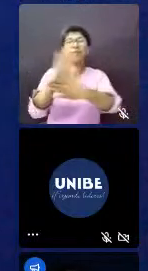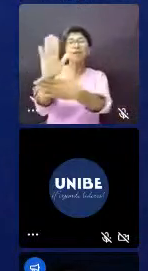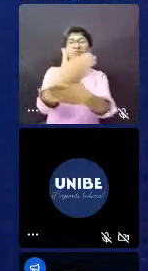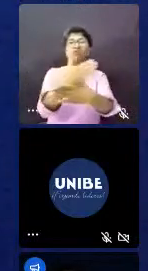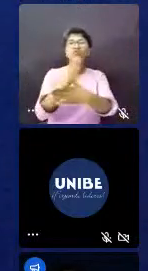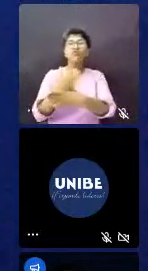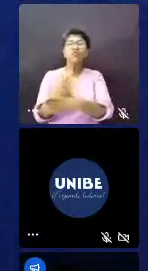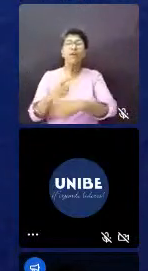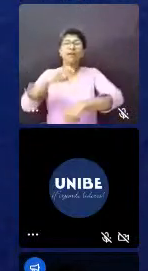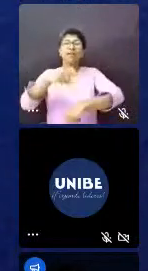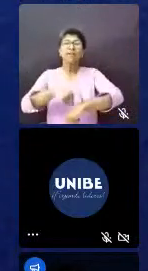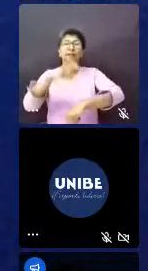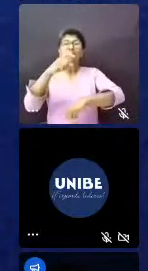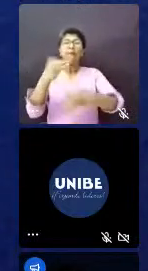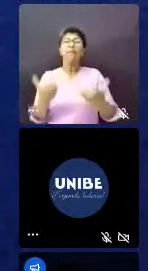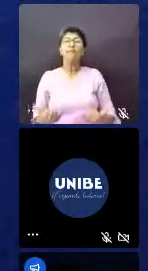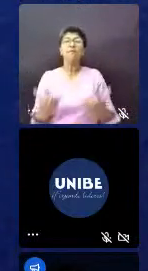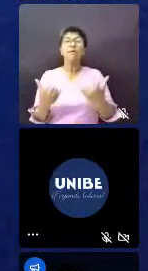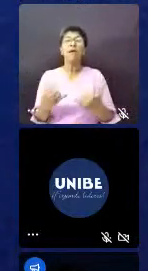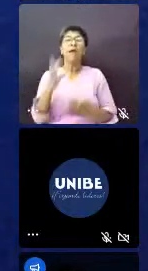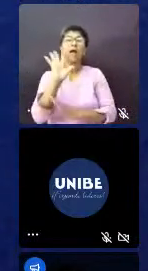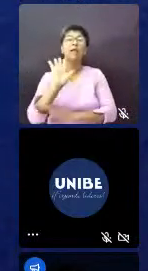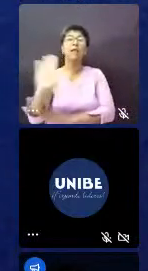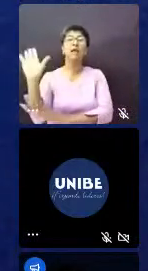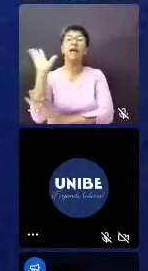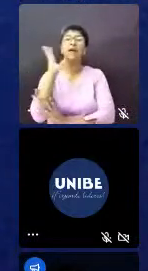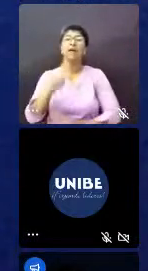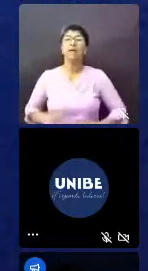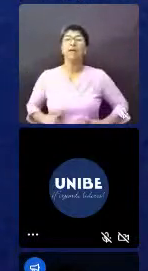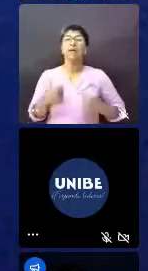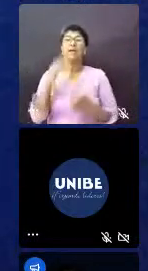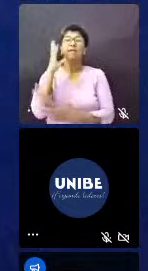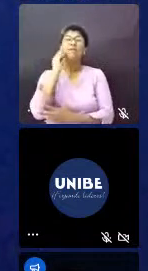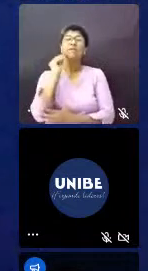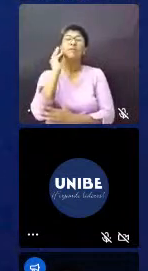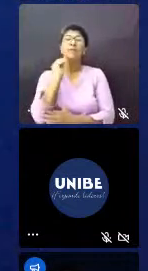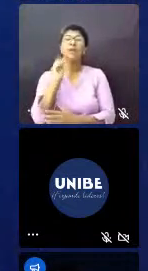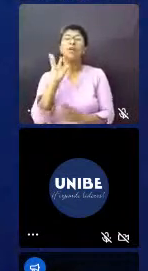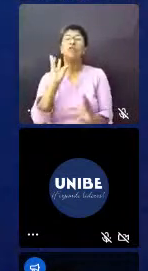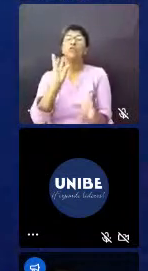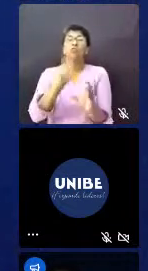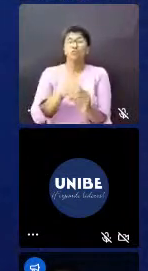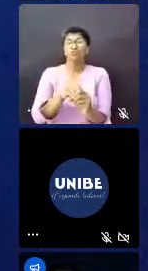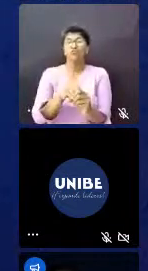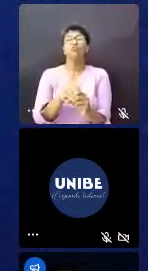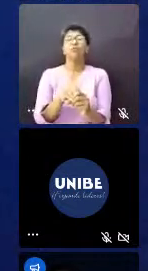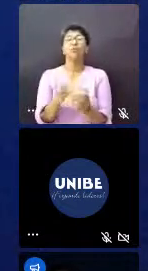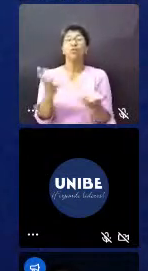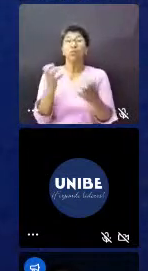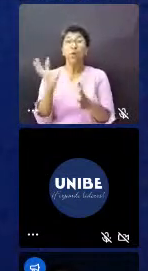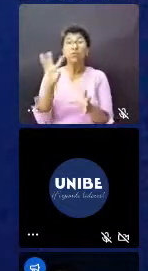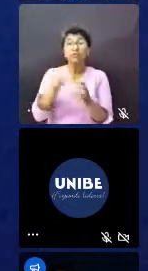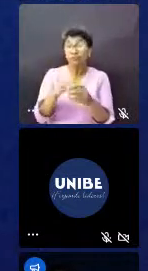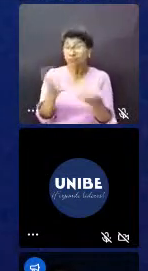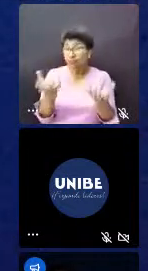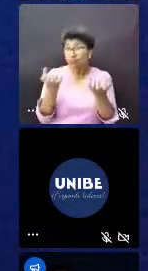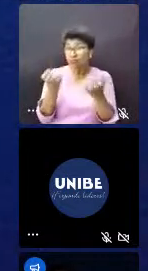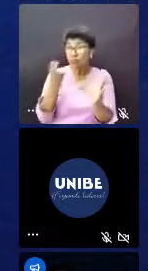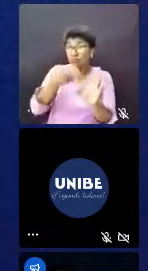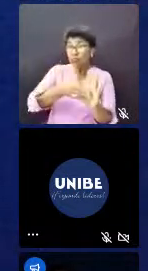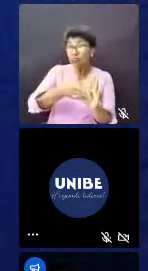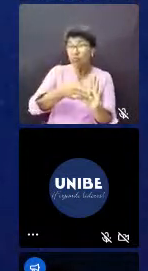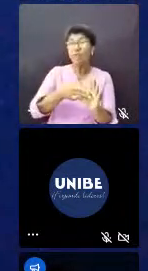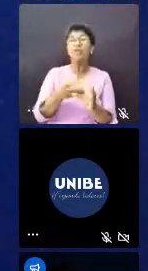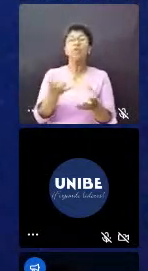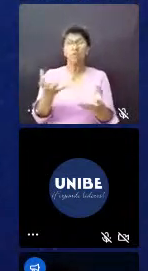up-to-date information and experiences about the topic of inclusion. So if you want to participate on this lecture